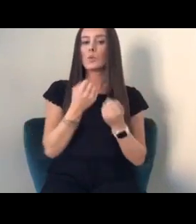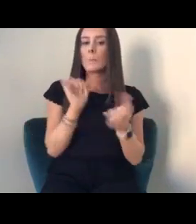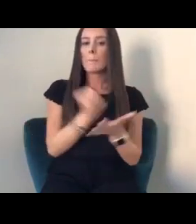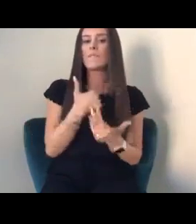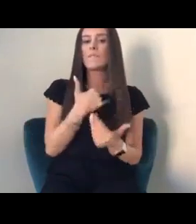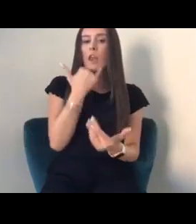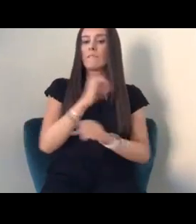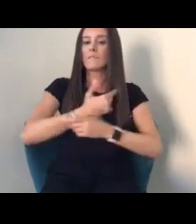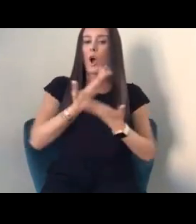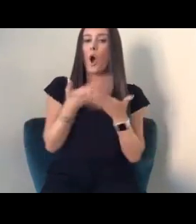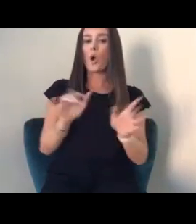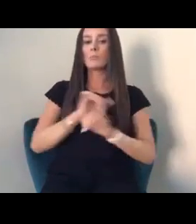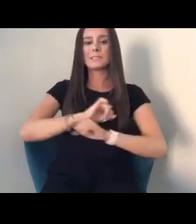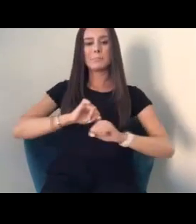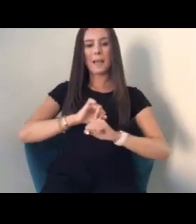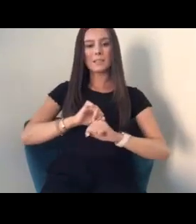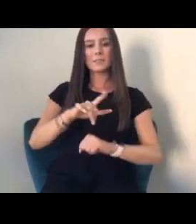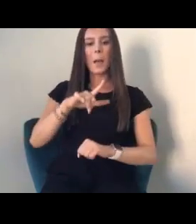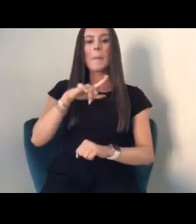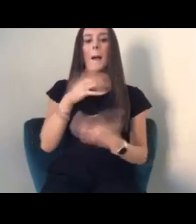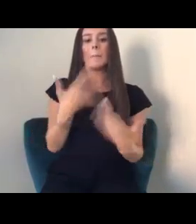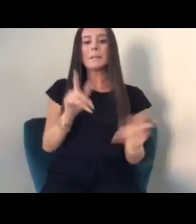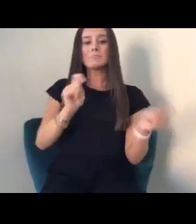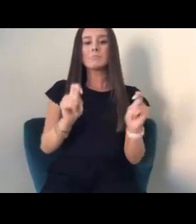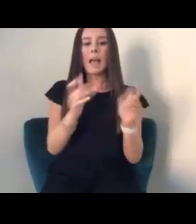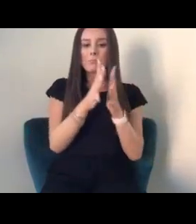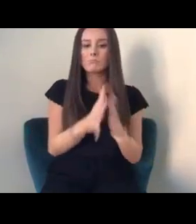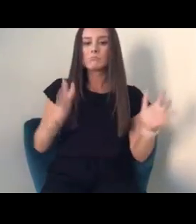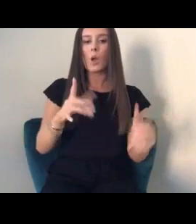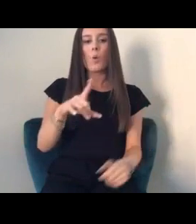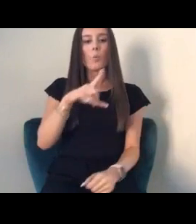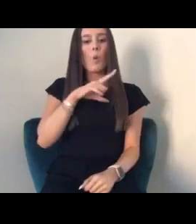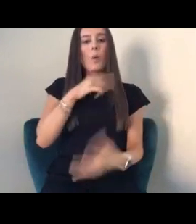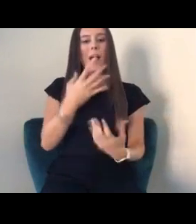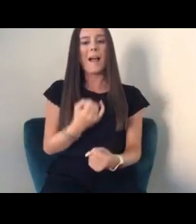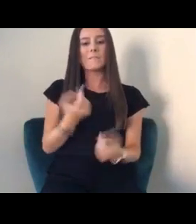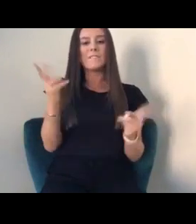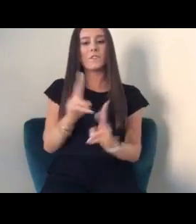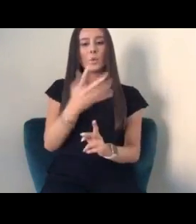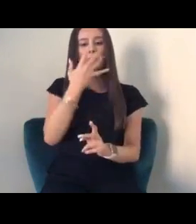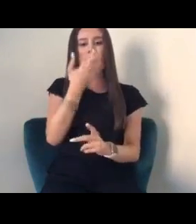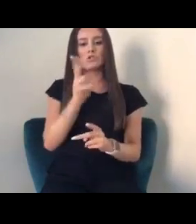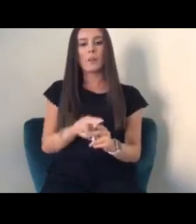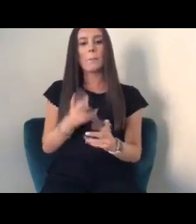This is due to the fact that fewer utility works are now required in this area.